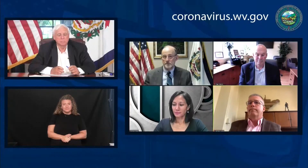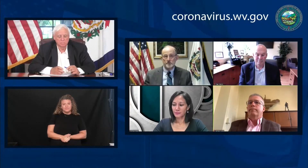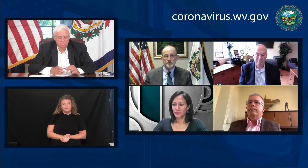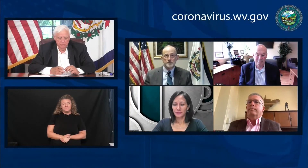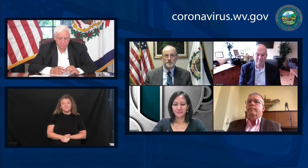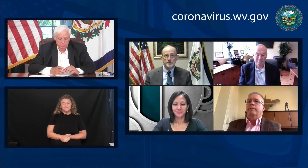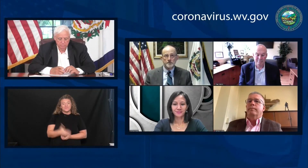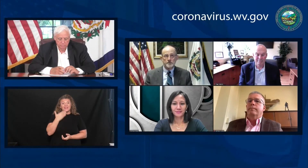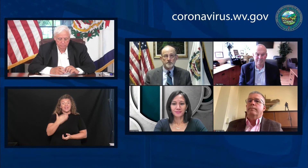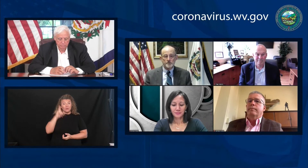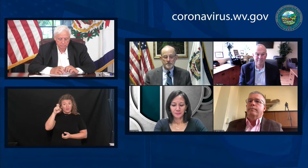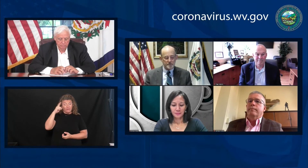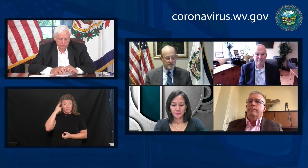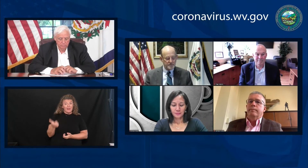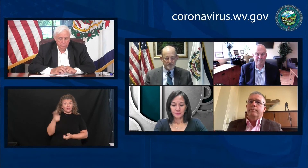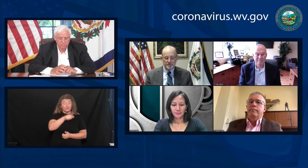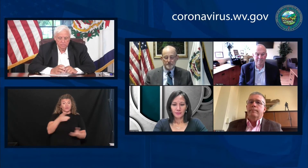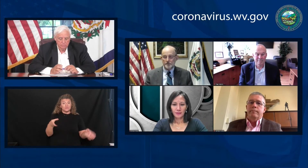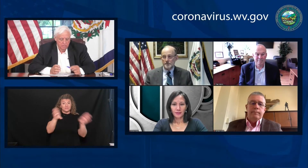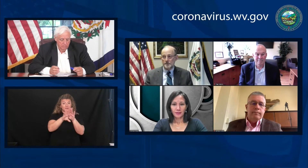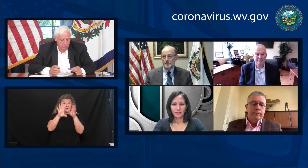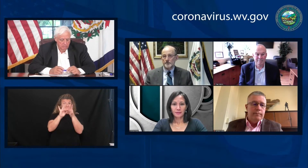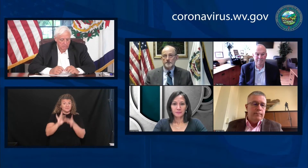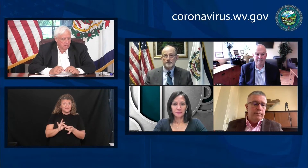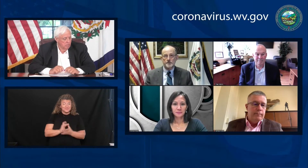All right, thank you, June. Governor, I'll turn it back to you.